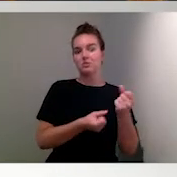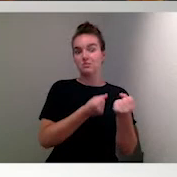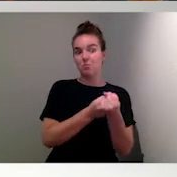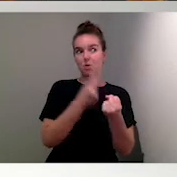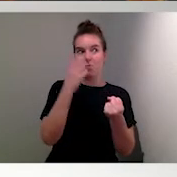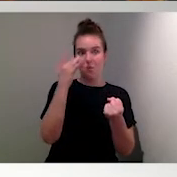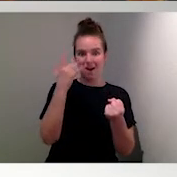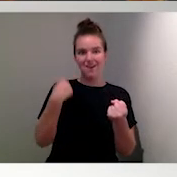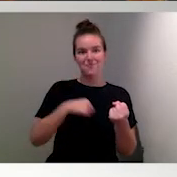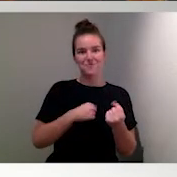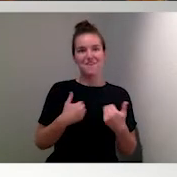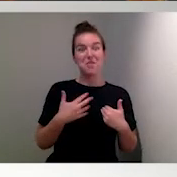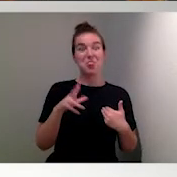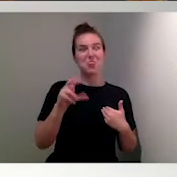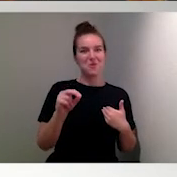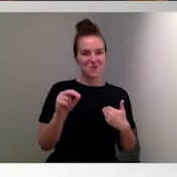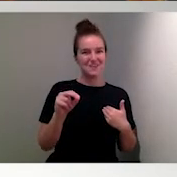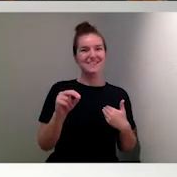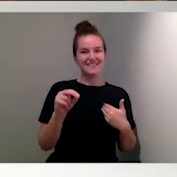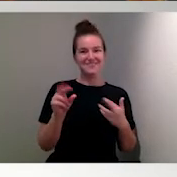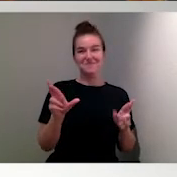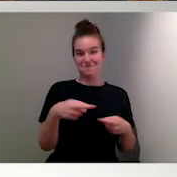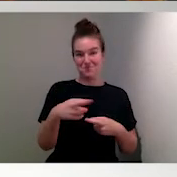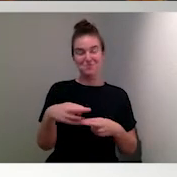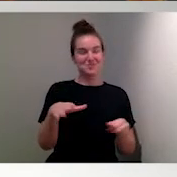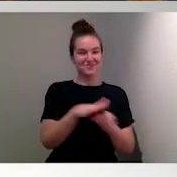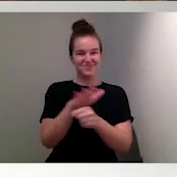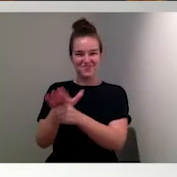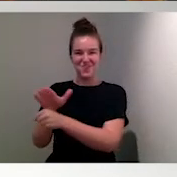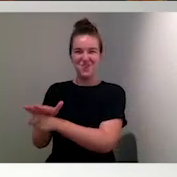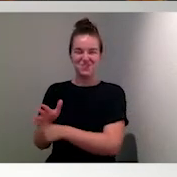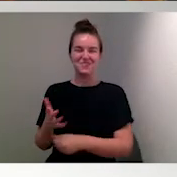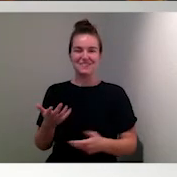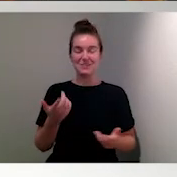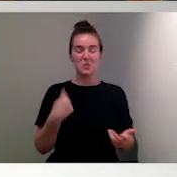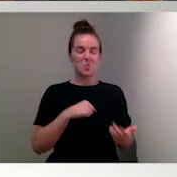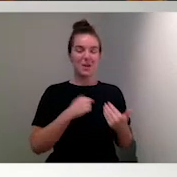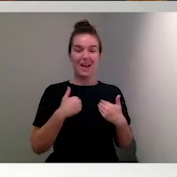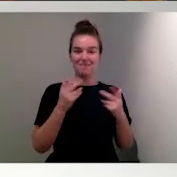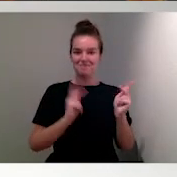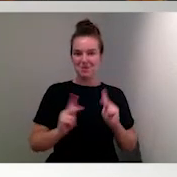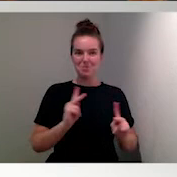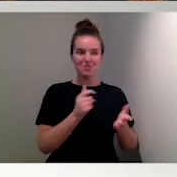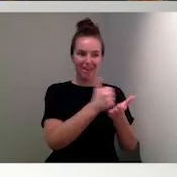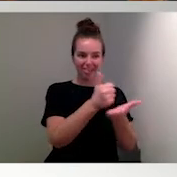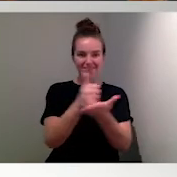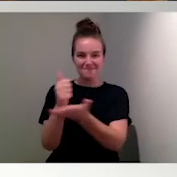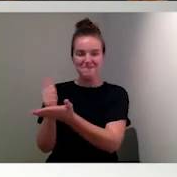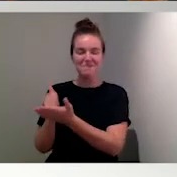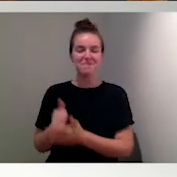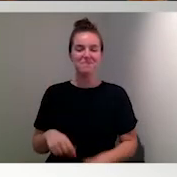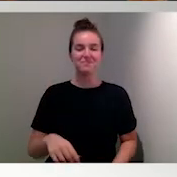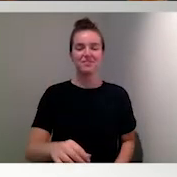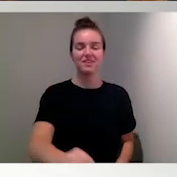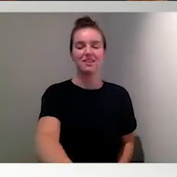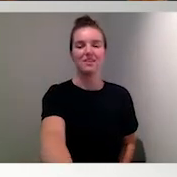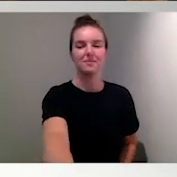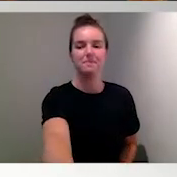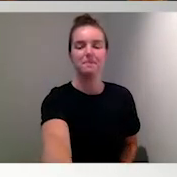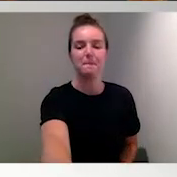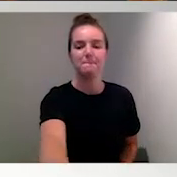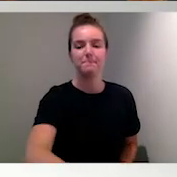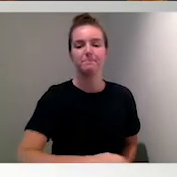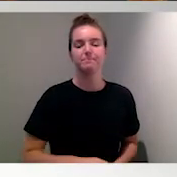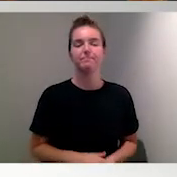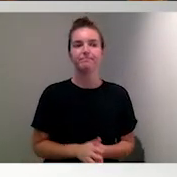going through and they'll be there to help out with that. And so I think about 30 rooms is good.